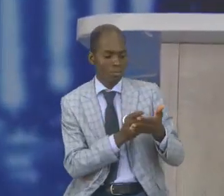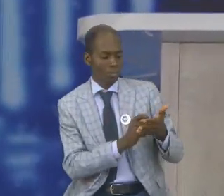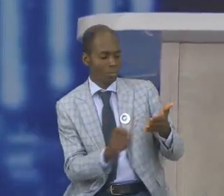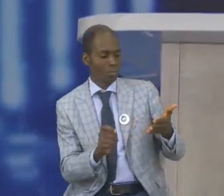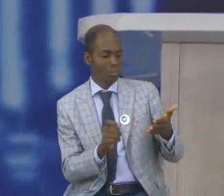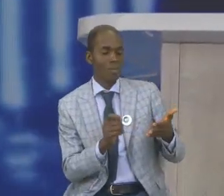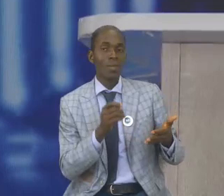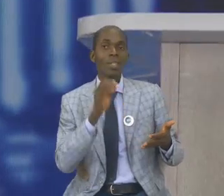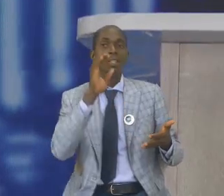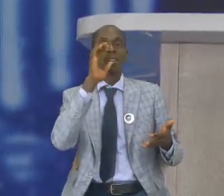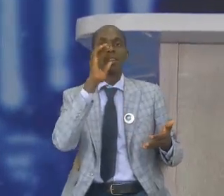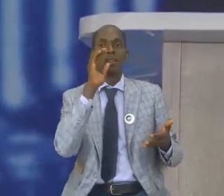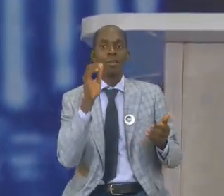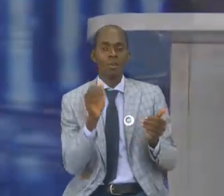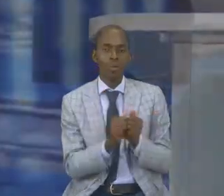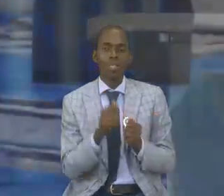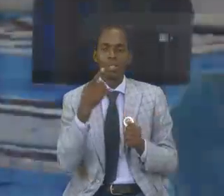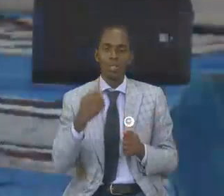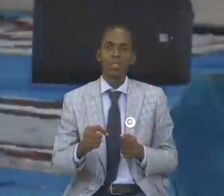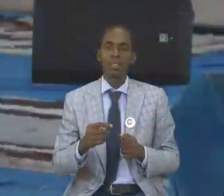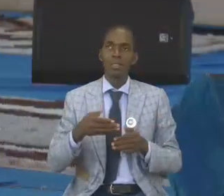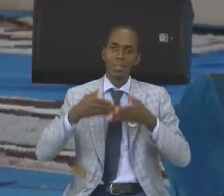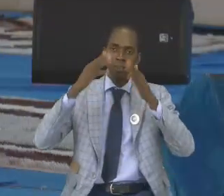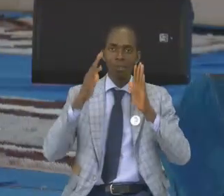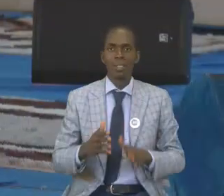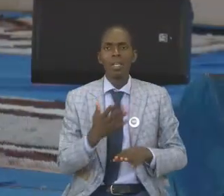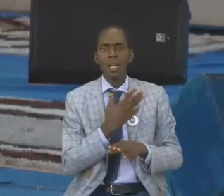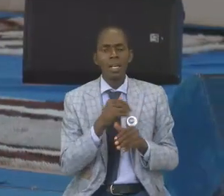drink with the hero. And everybody